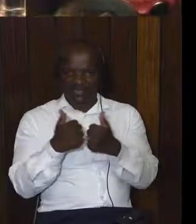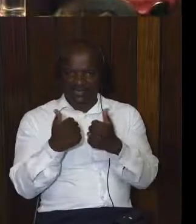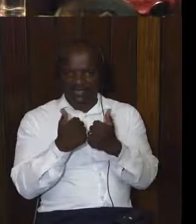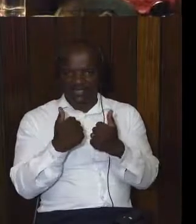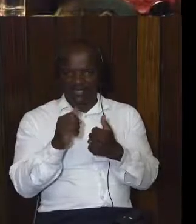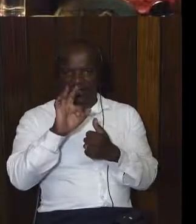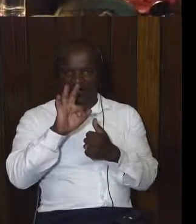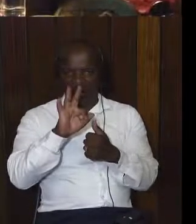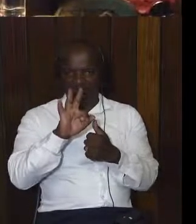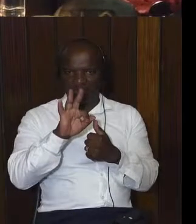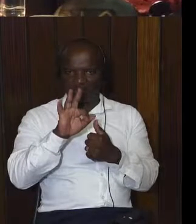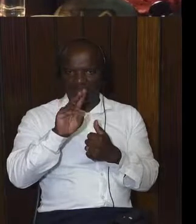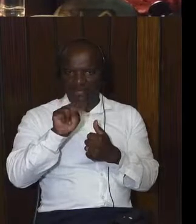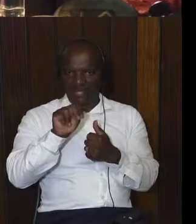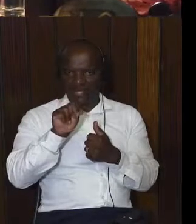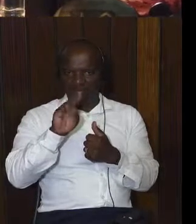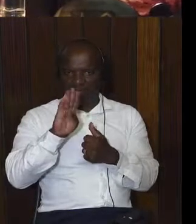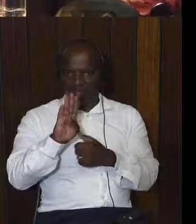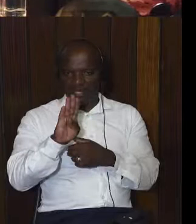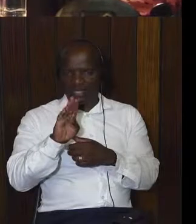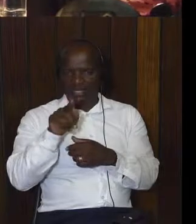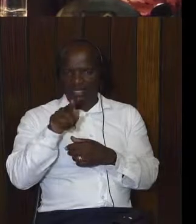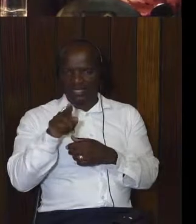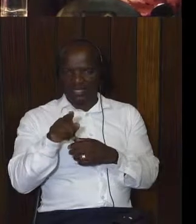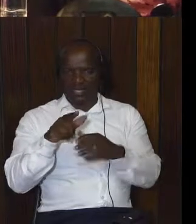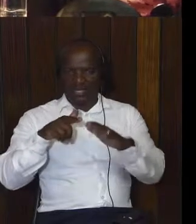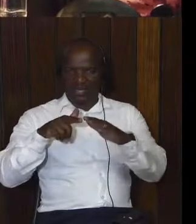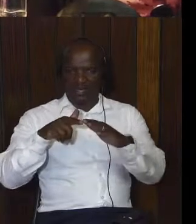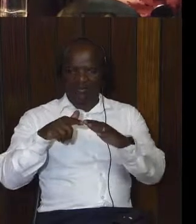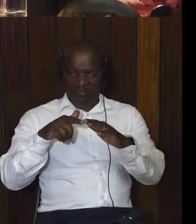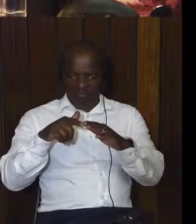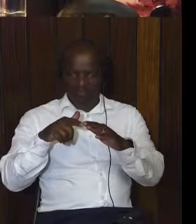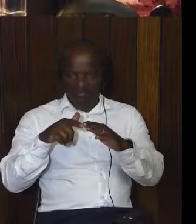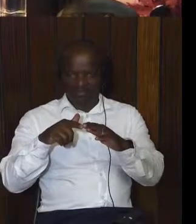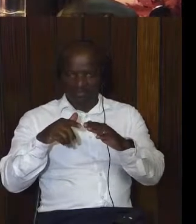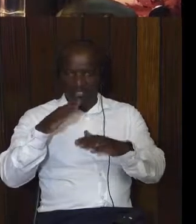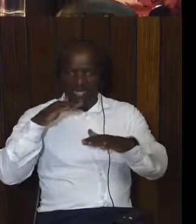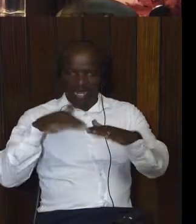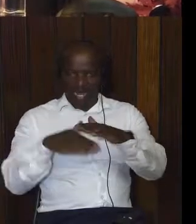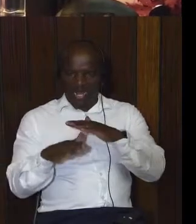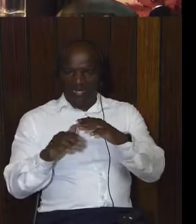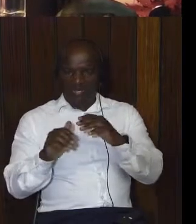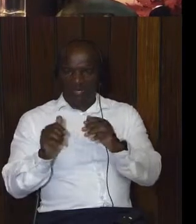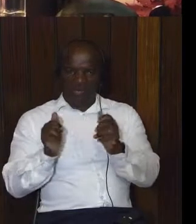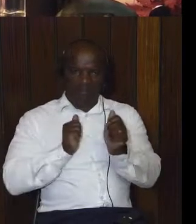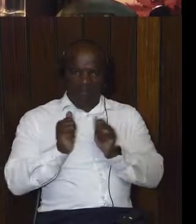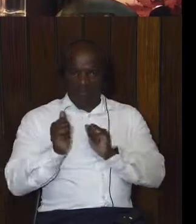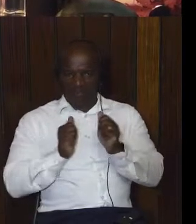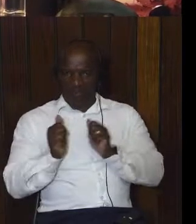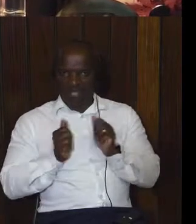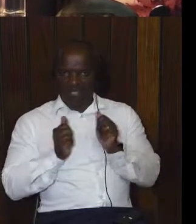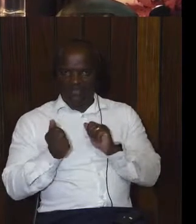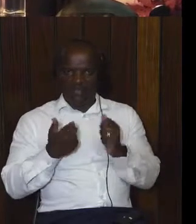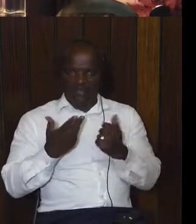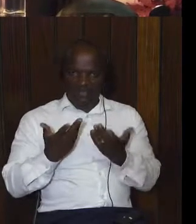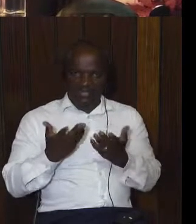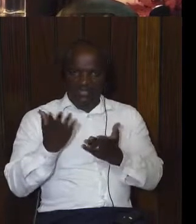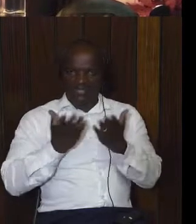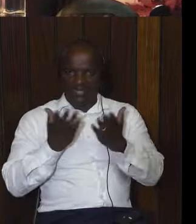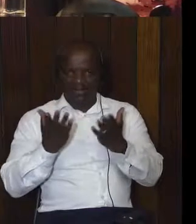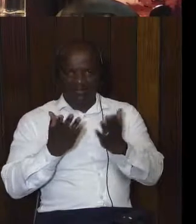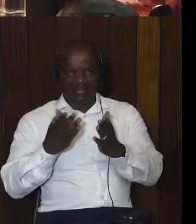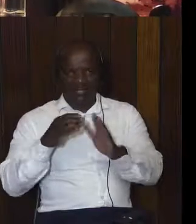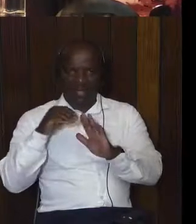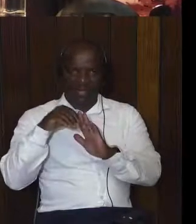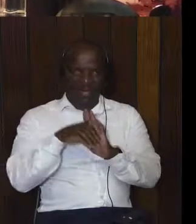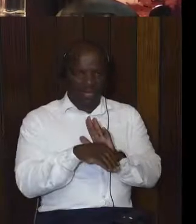FNB and the underperformance or the non-delivery of the services that were expected to be delivered